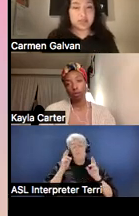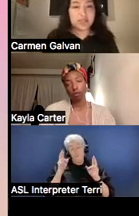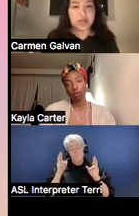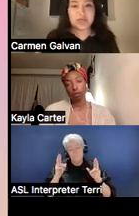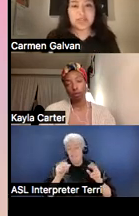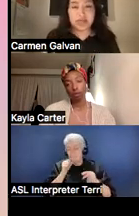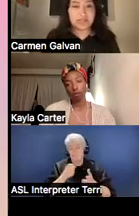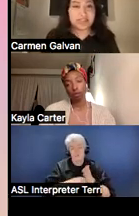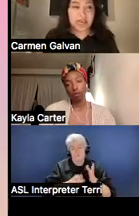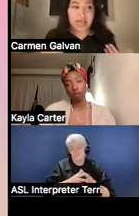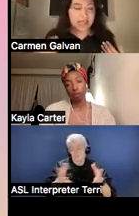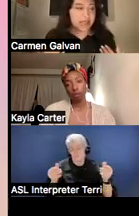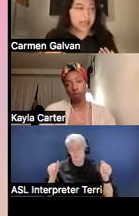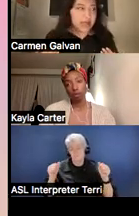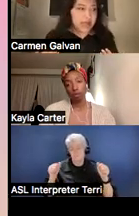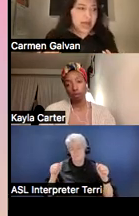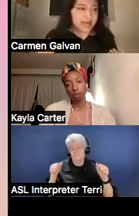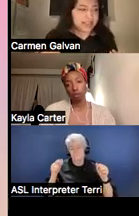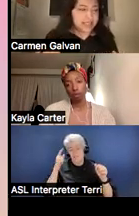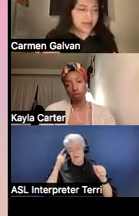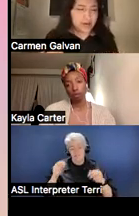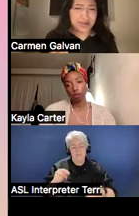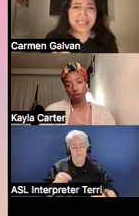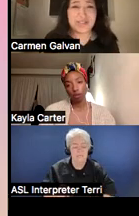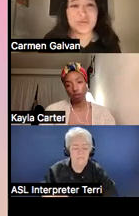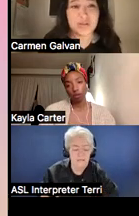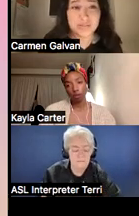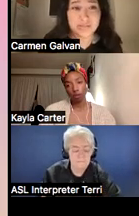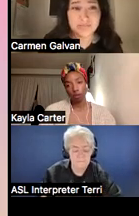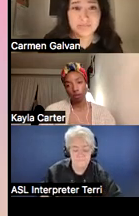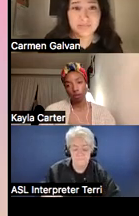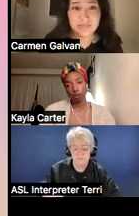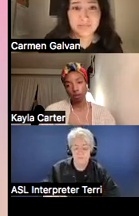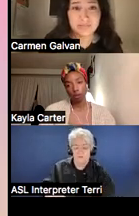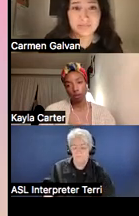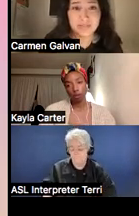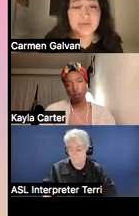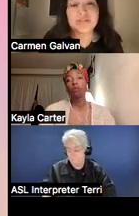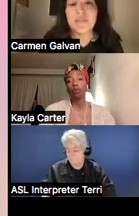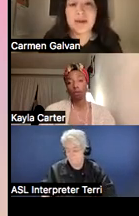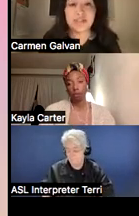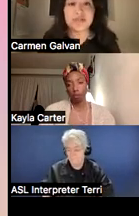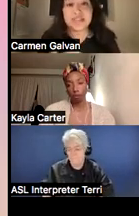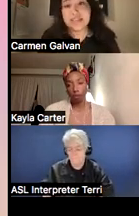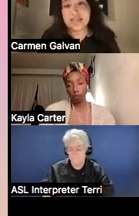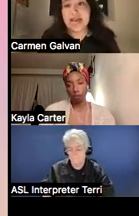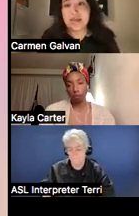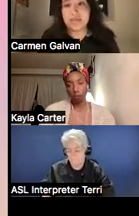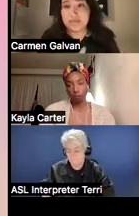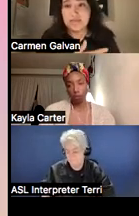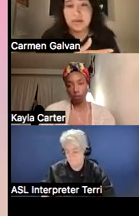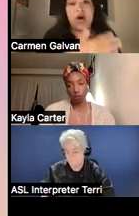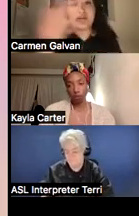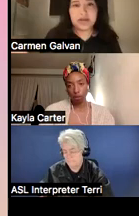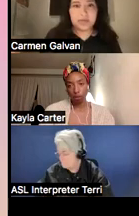cost too much. I would generally say, I think I've seen it where it's like $2. So it's not much, but it does add up